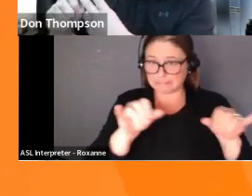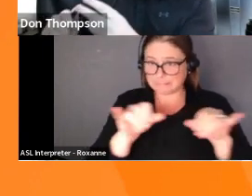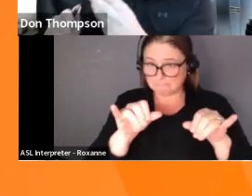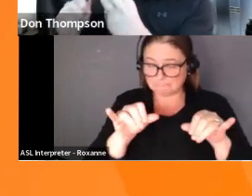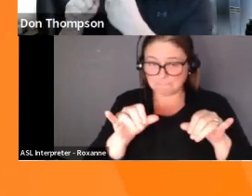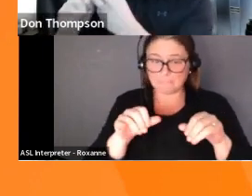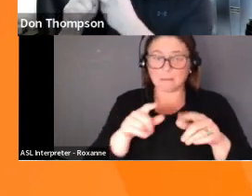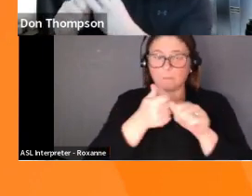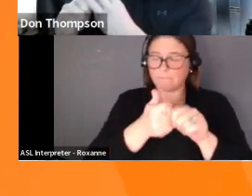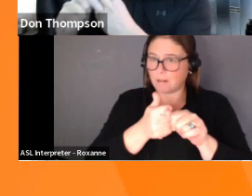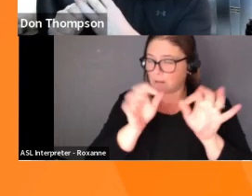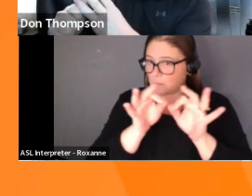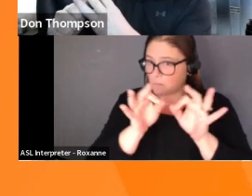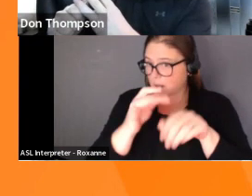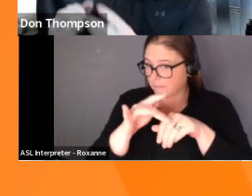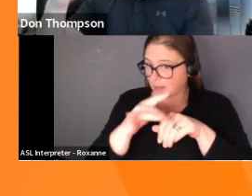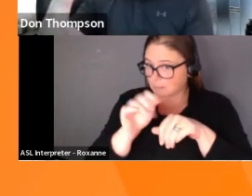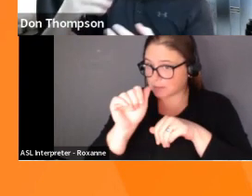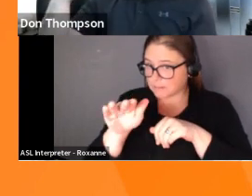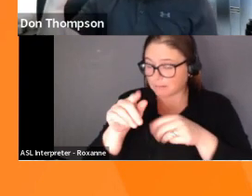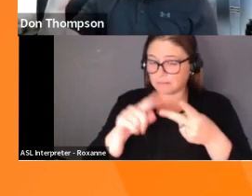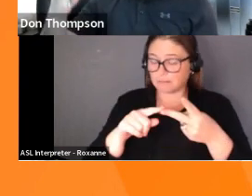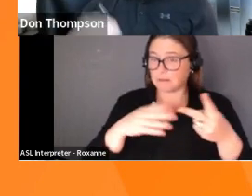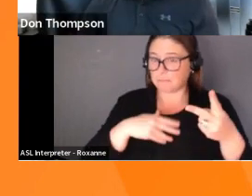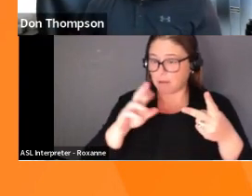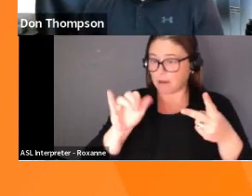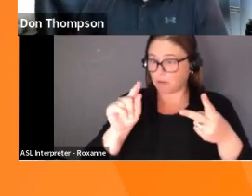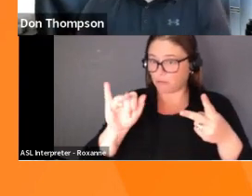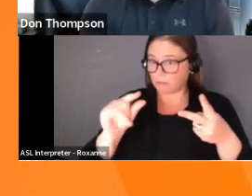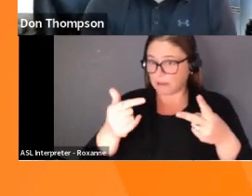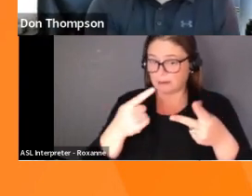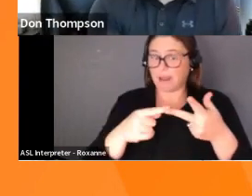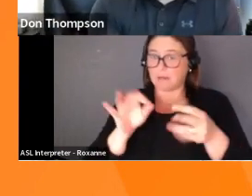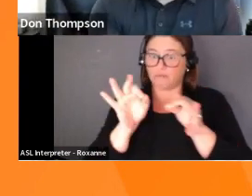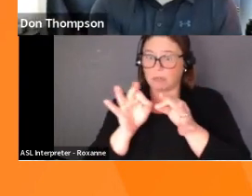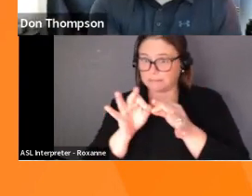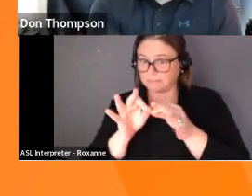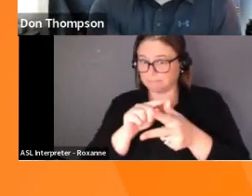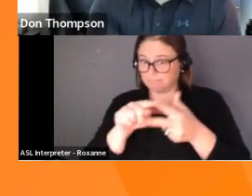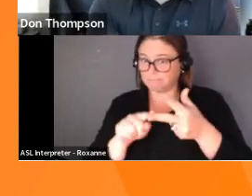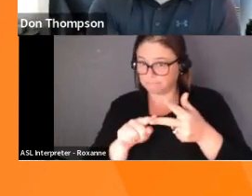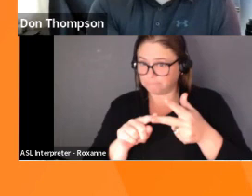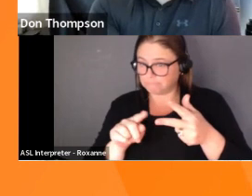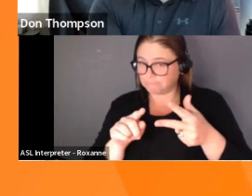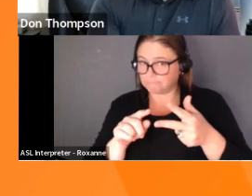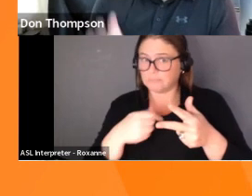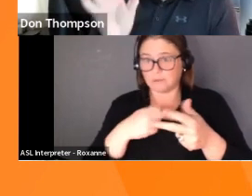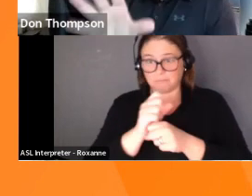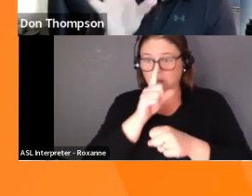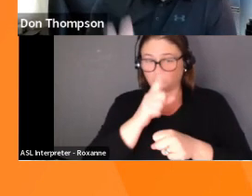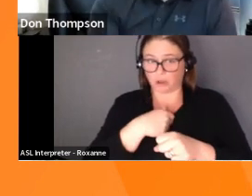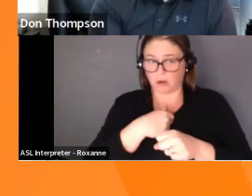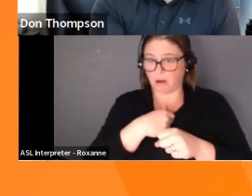available and what my seller rating is to see who's going to win. Okay, so we want to make sure we're in the buy box.